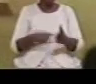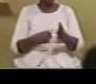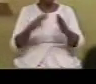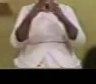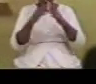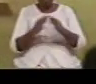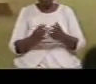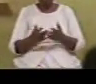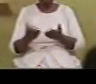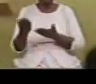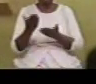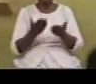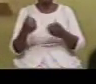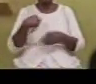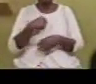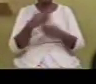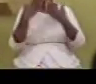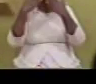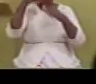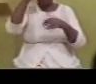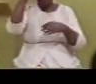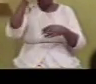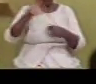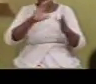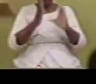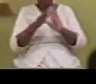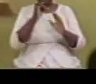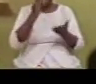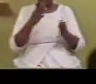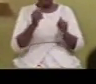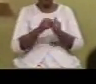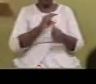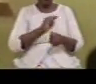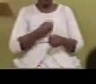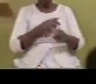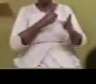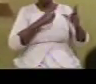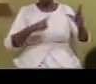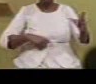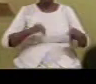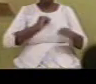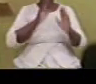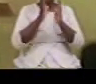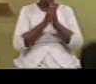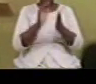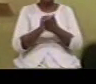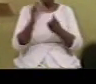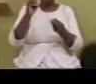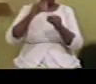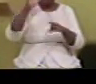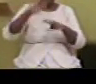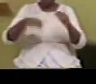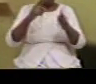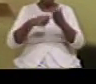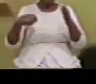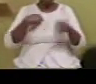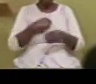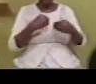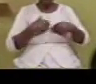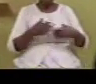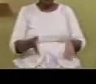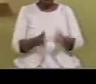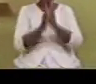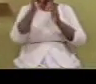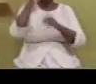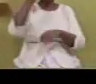We thank you for your presence is here with us. Lord, I pray, more than what we have asked, you will do for us in Jesus'